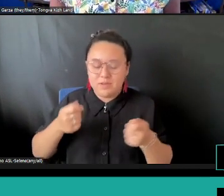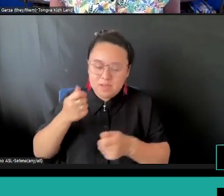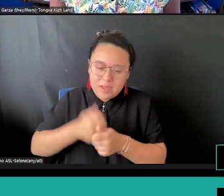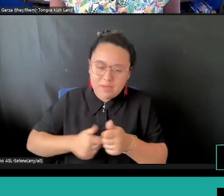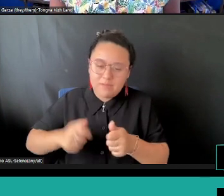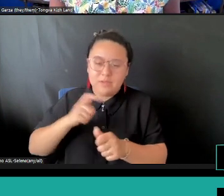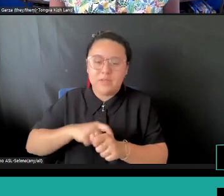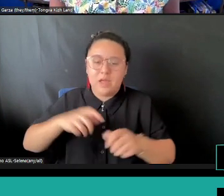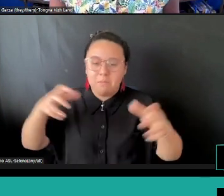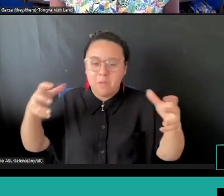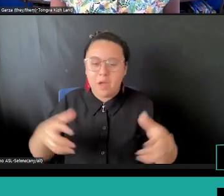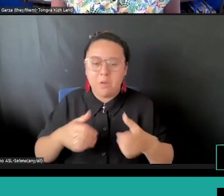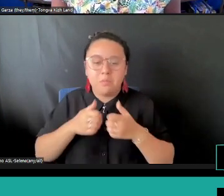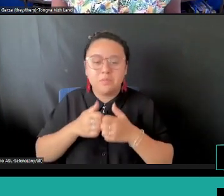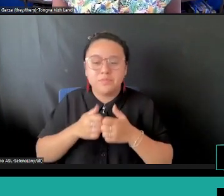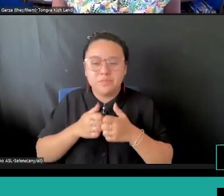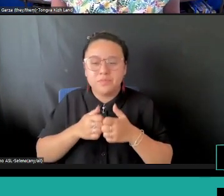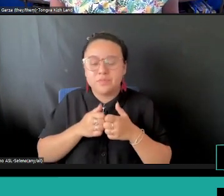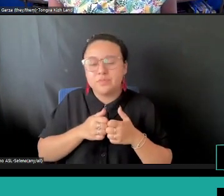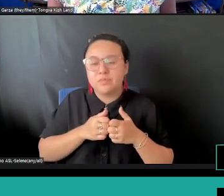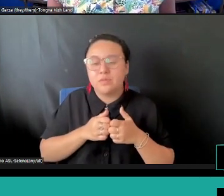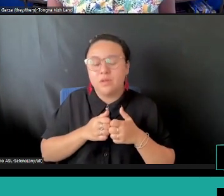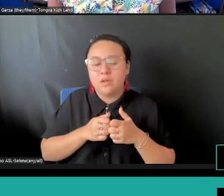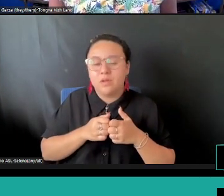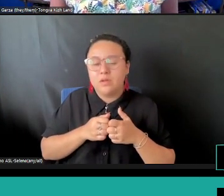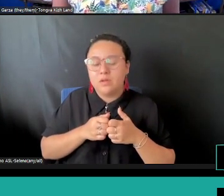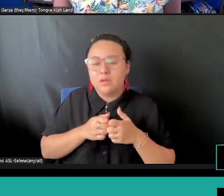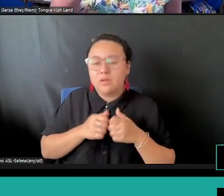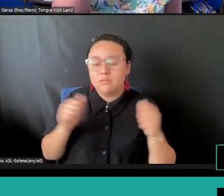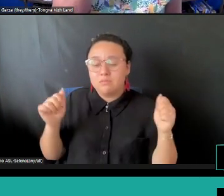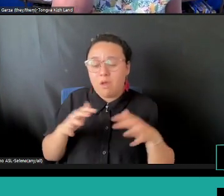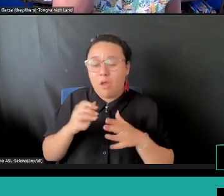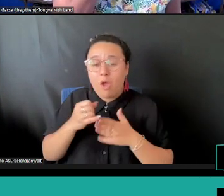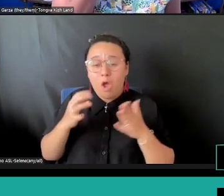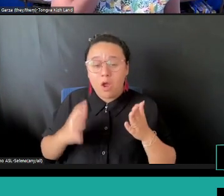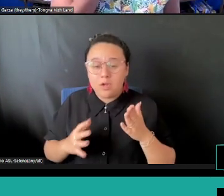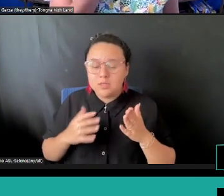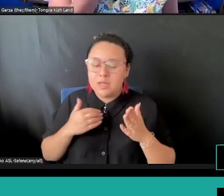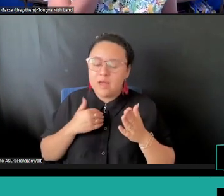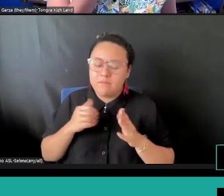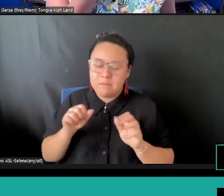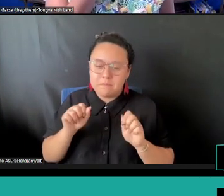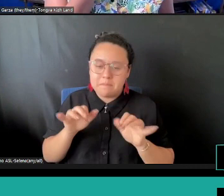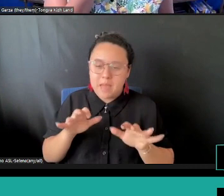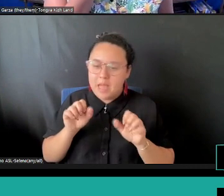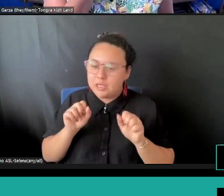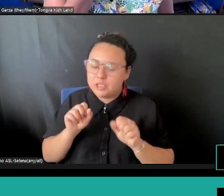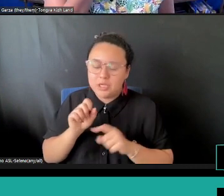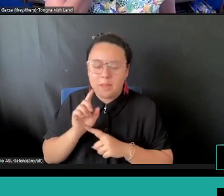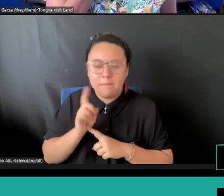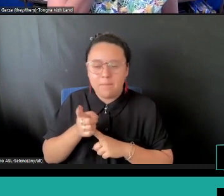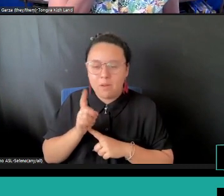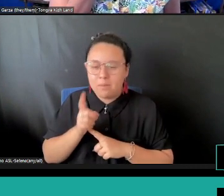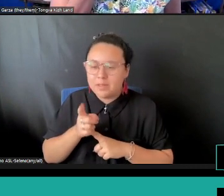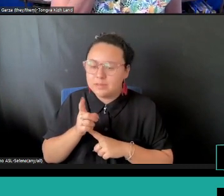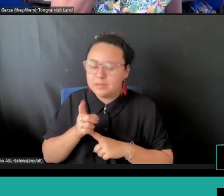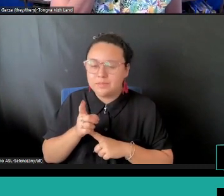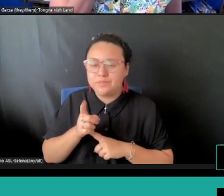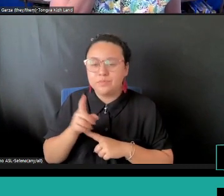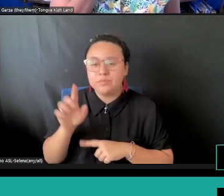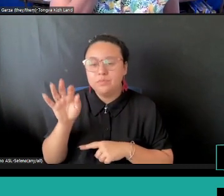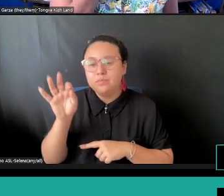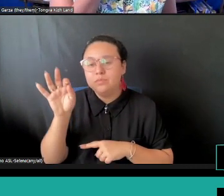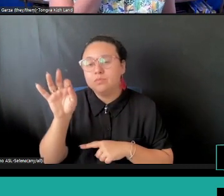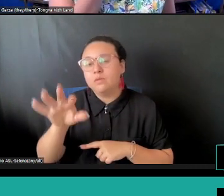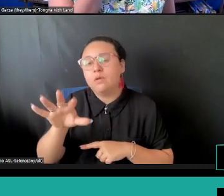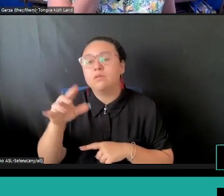where artists are at, like, it's this, there are these magical moments and places where we plant a seed that blooms sort